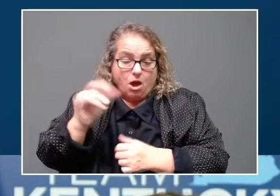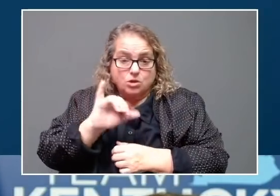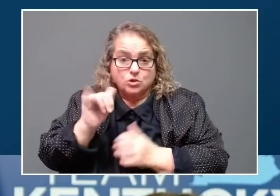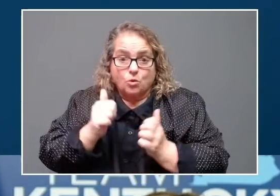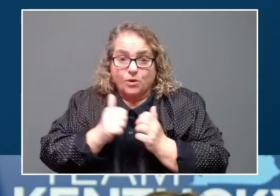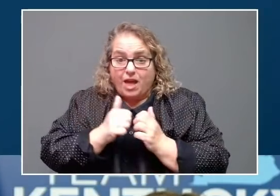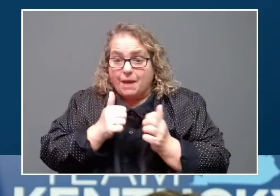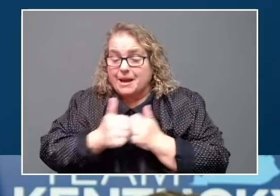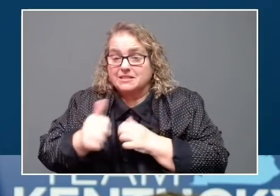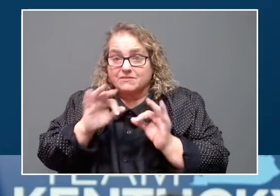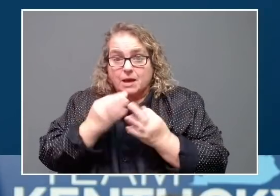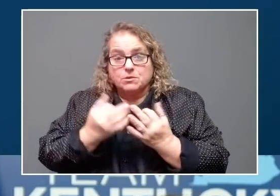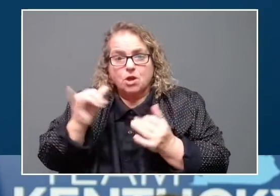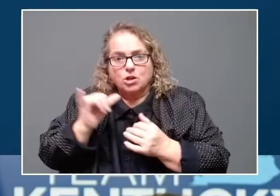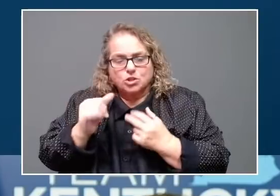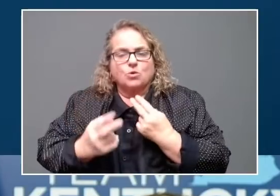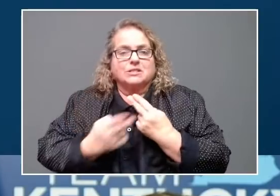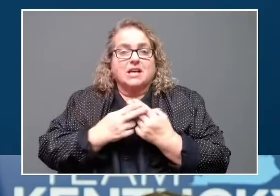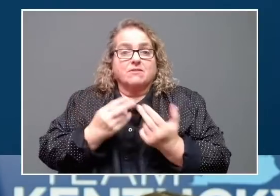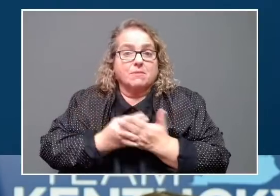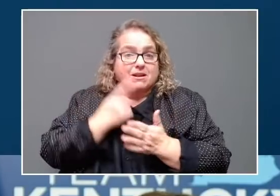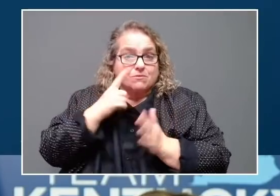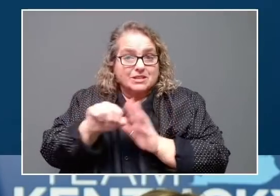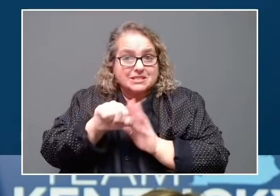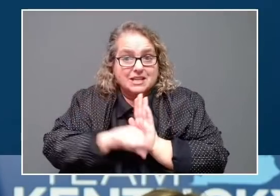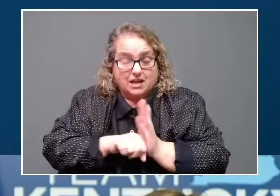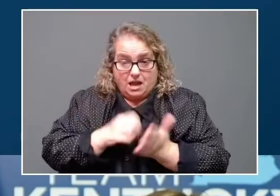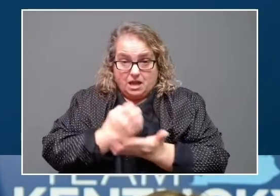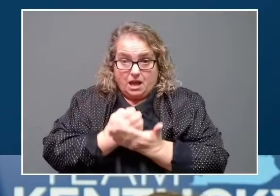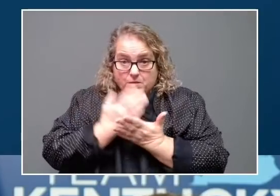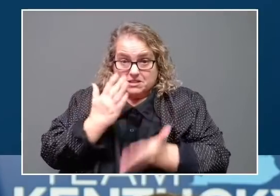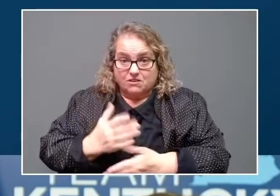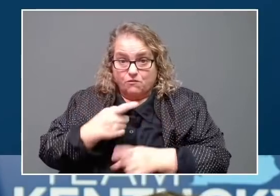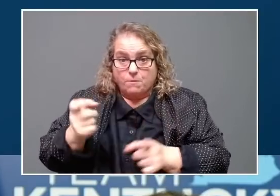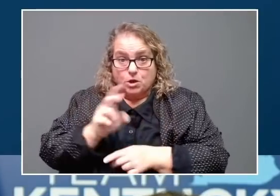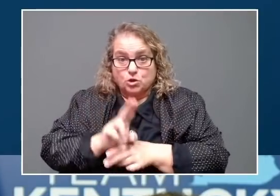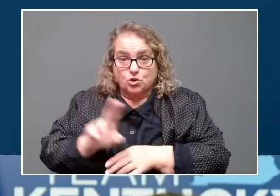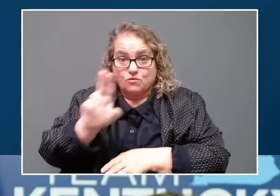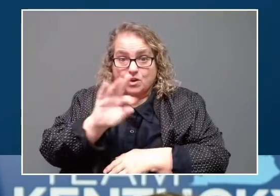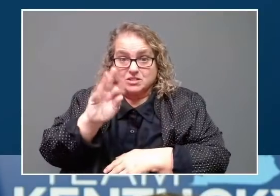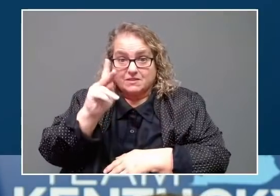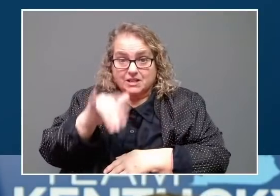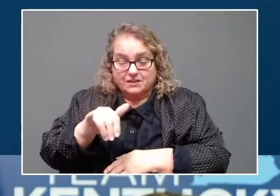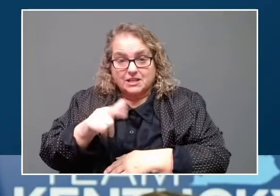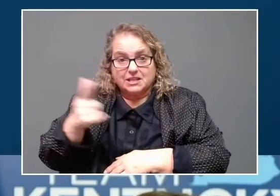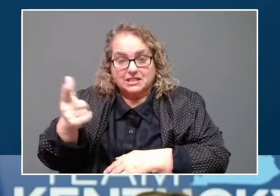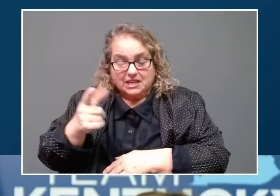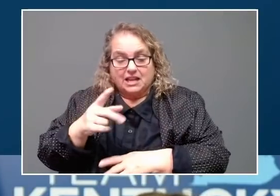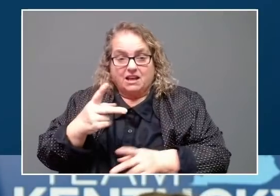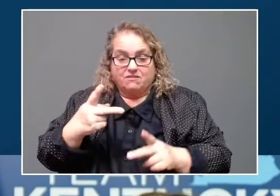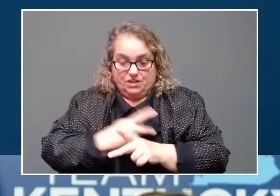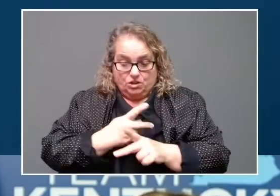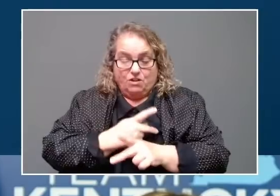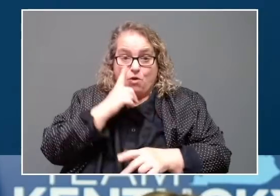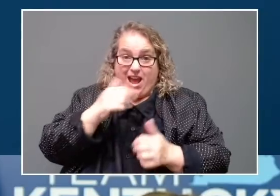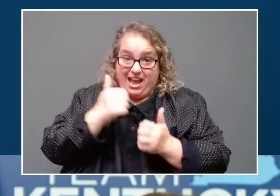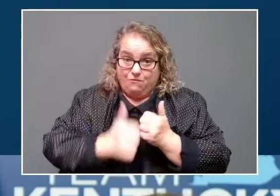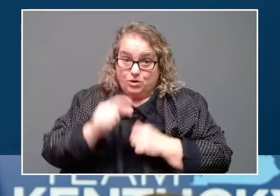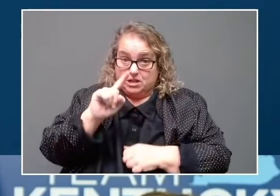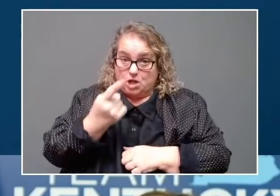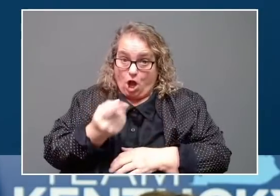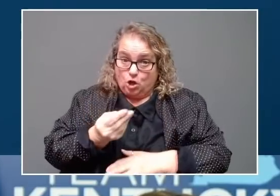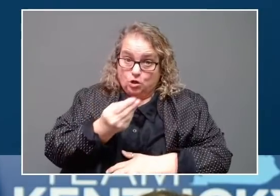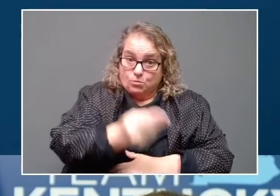cost savings for the state. Economists from the University of Kentucky estimate that for every dollar that we invest in pre-K, there is